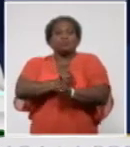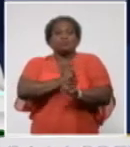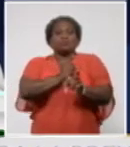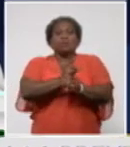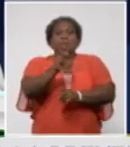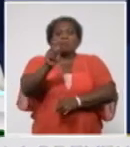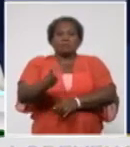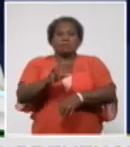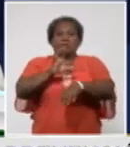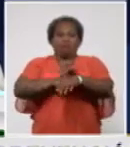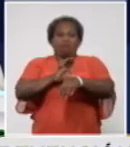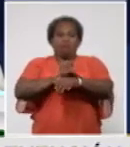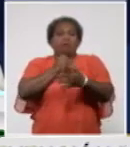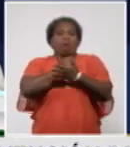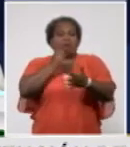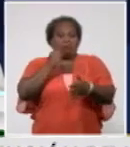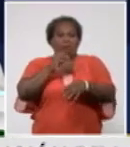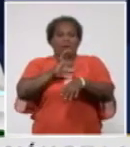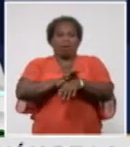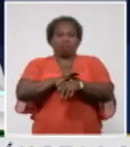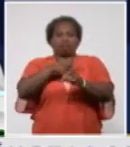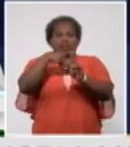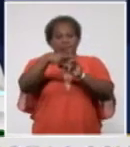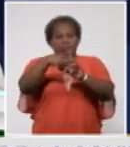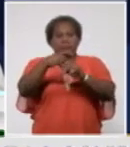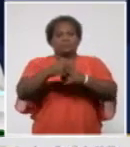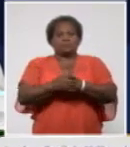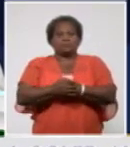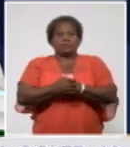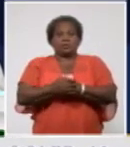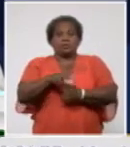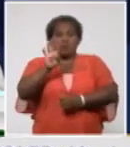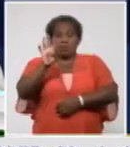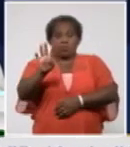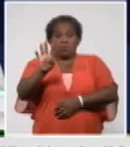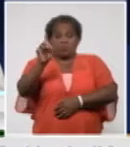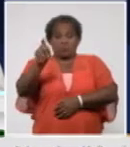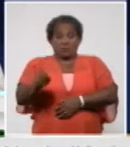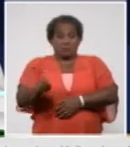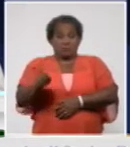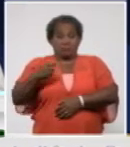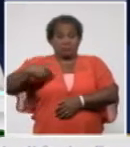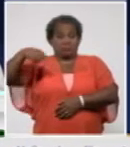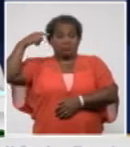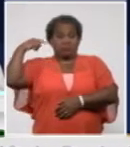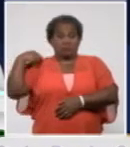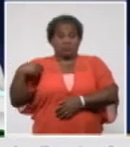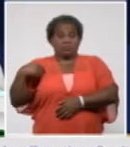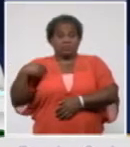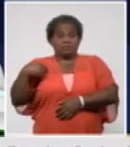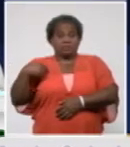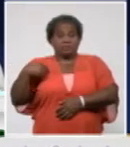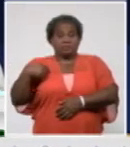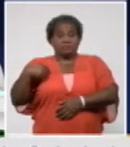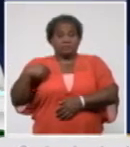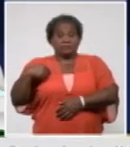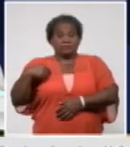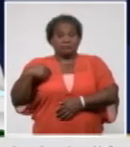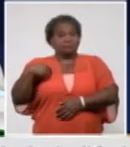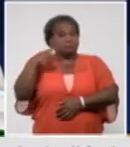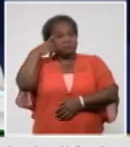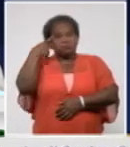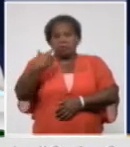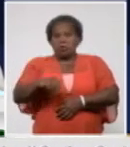63.8% of all confirmed cases in Cuba in the last 15 days. By age groups, 10 individuals